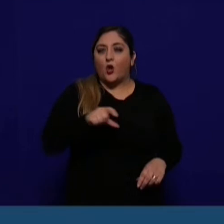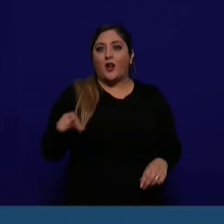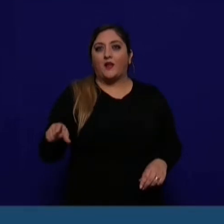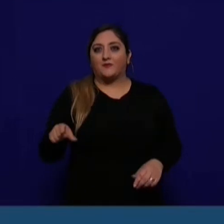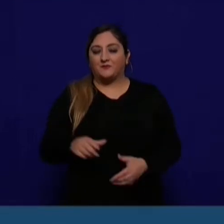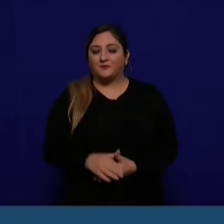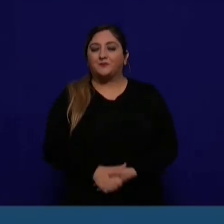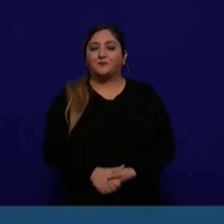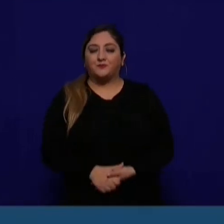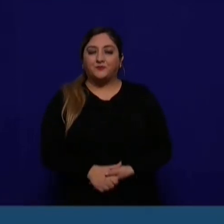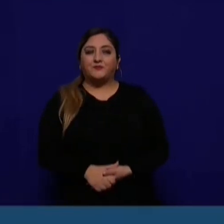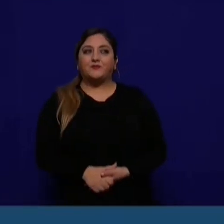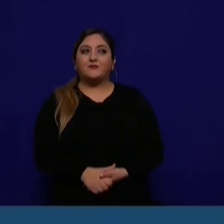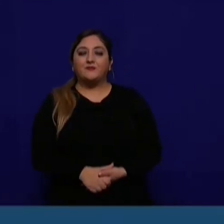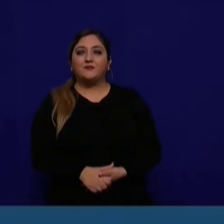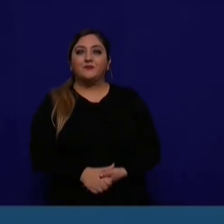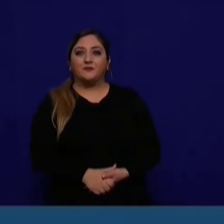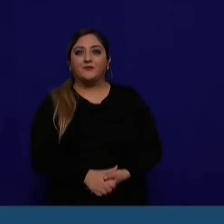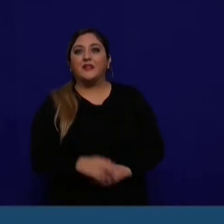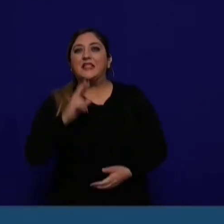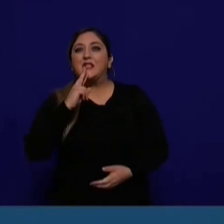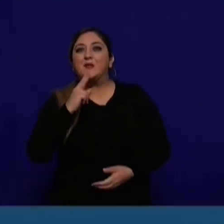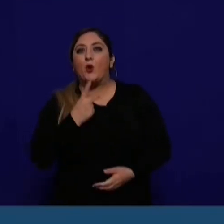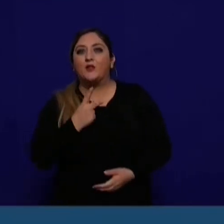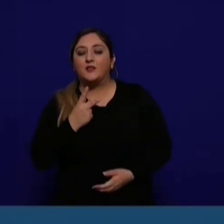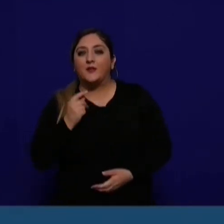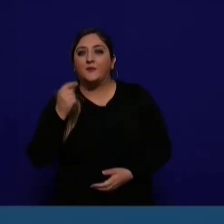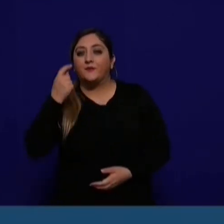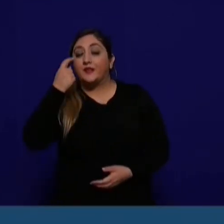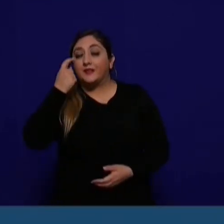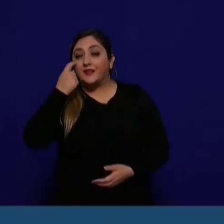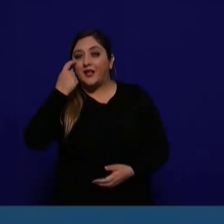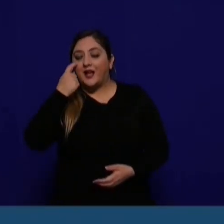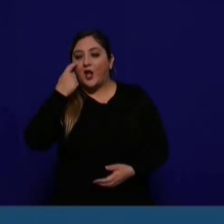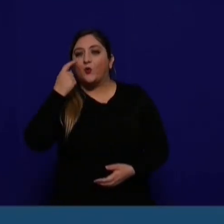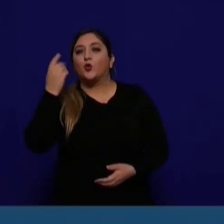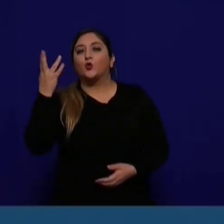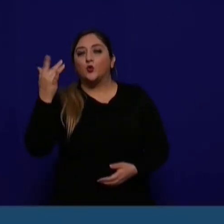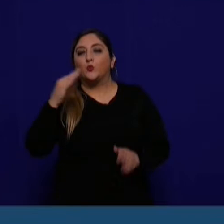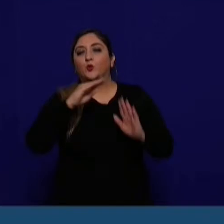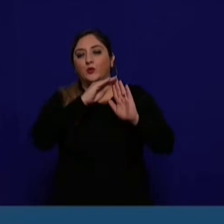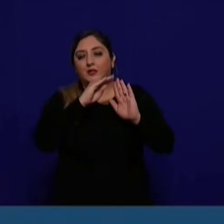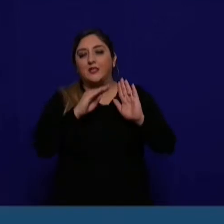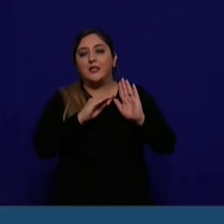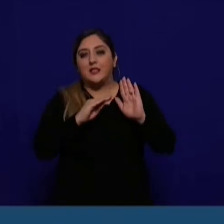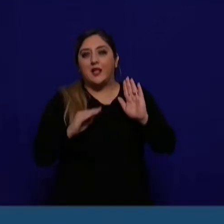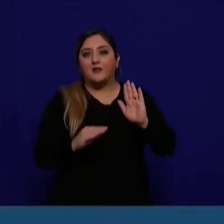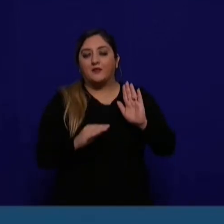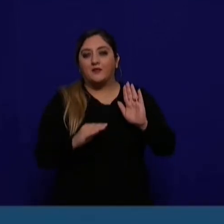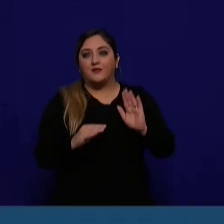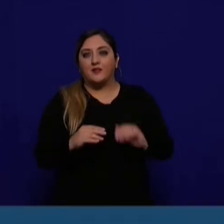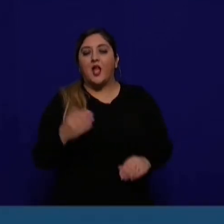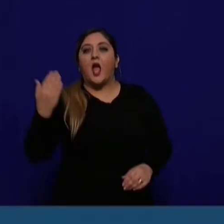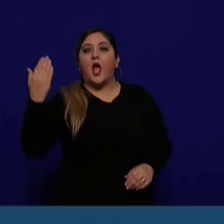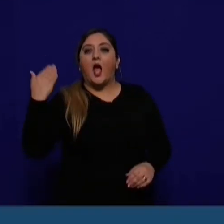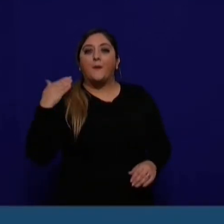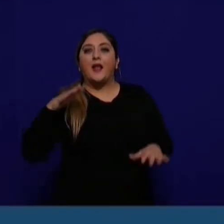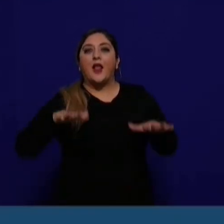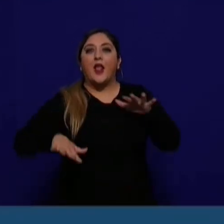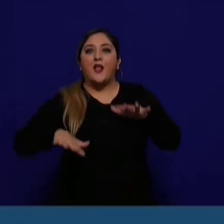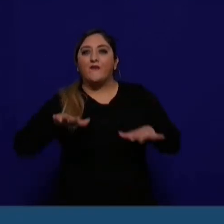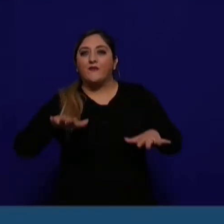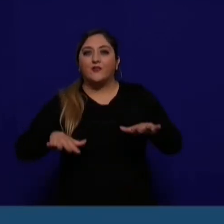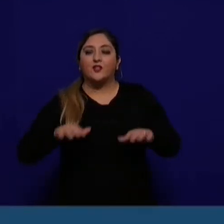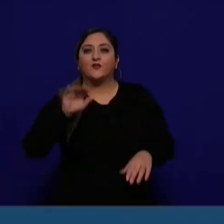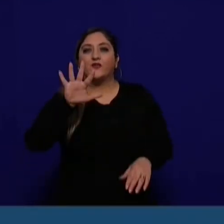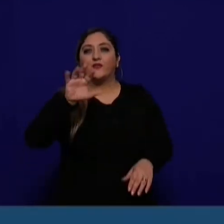nieżlin. Ġifieri aħna l-ġimgħa l-oħra 7-day moving average kien ta' 55 u issa il-7-day moving average